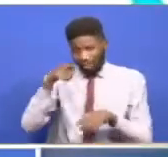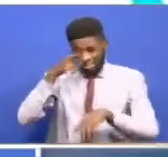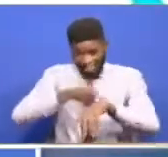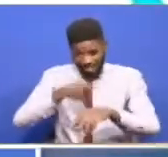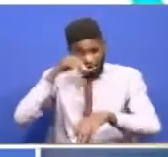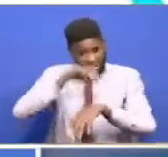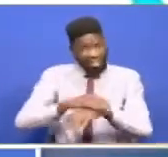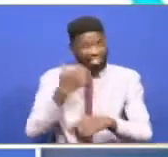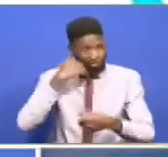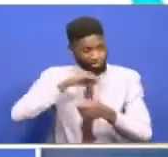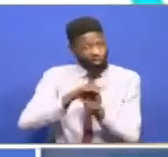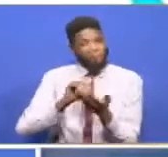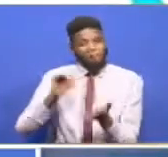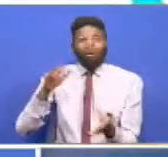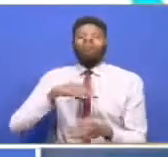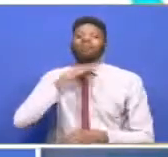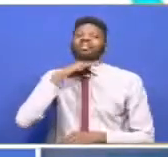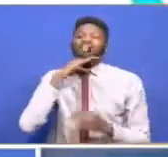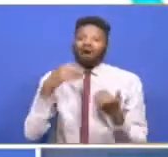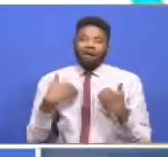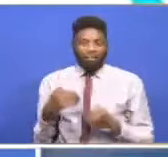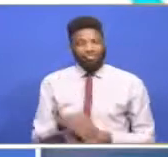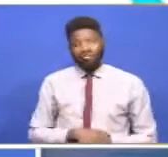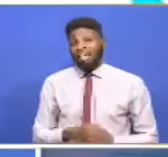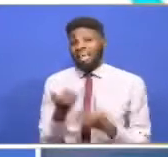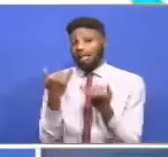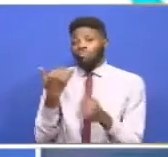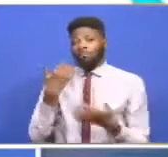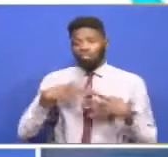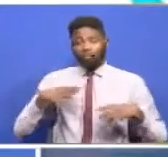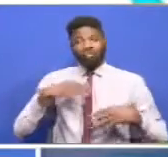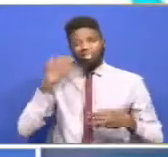The instructions coming as the coronavirus tally rose to